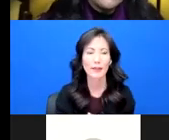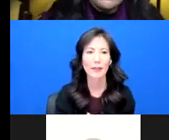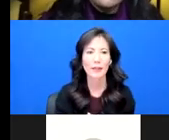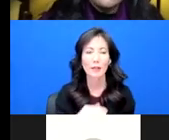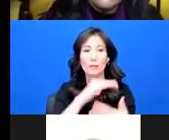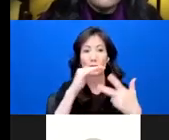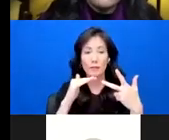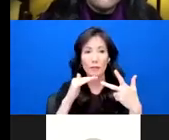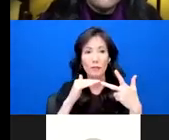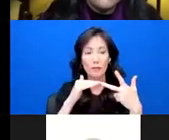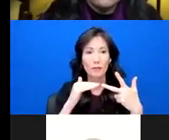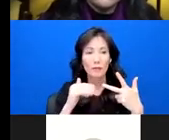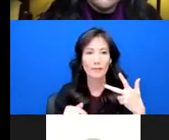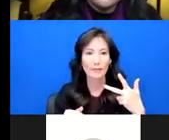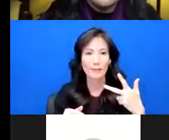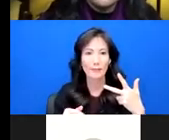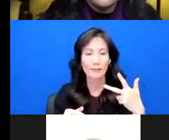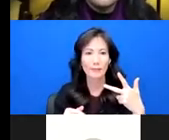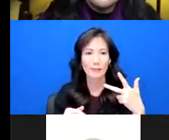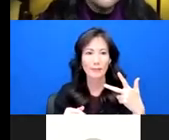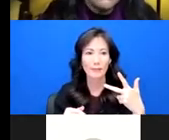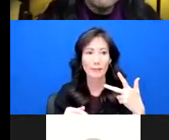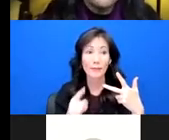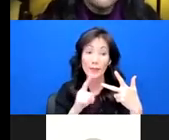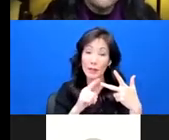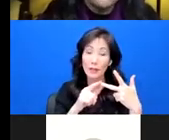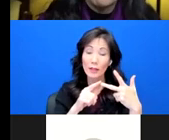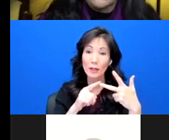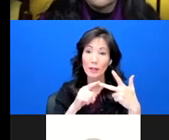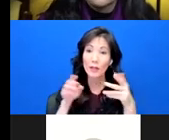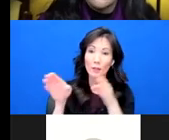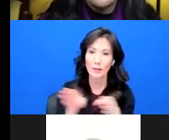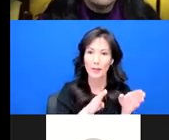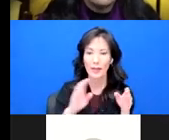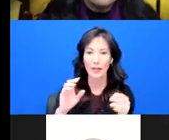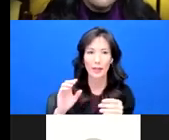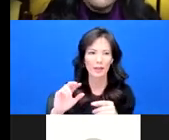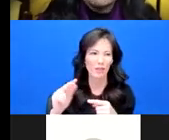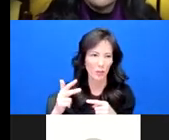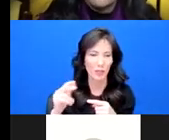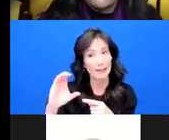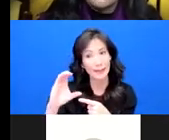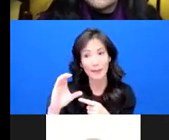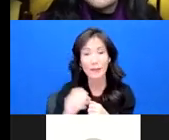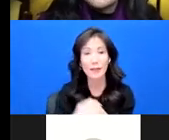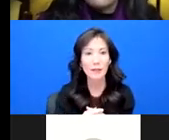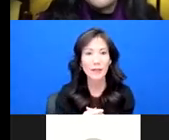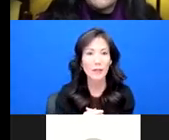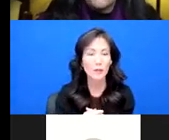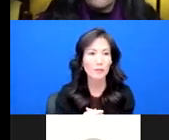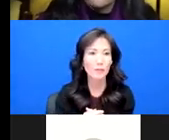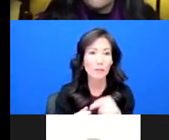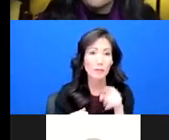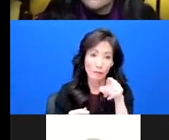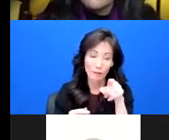next slide and it'll discuss the next map, which is our draft plan 3. So we'll go to the next slide. We